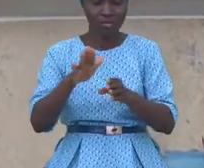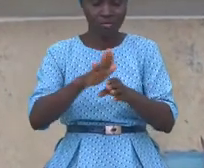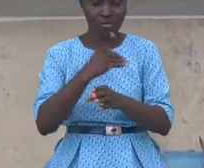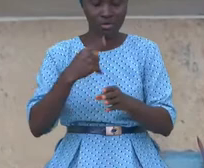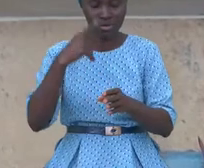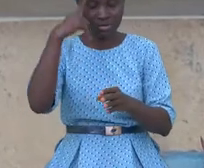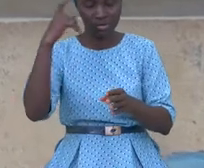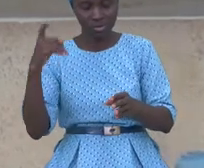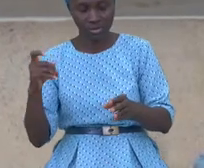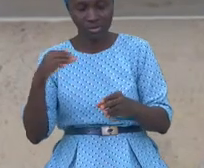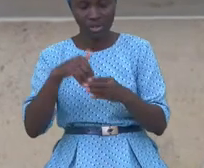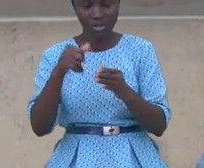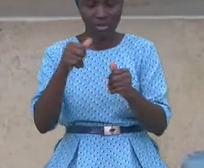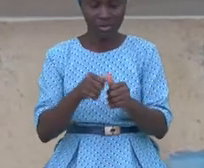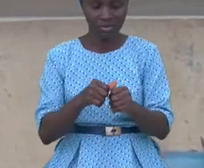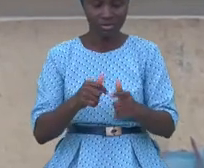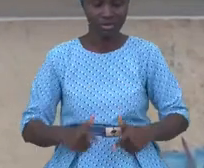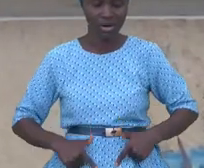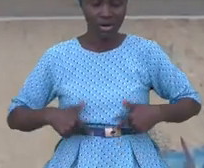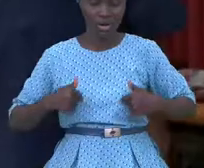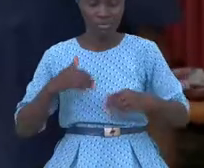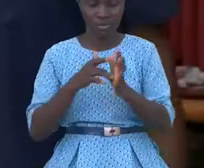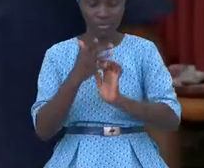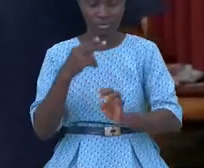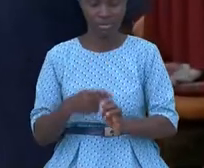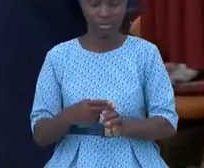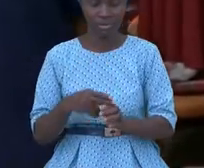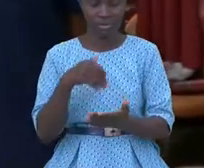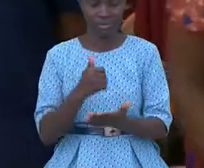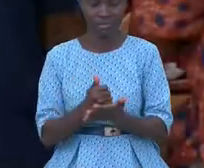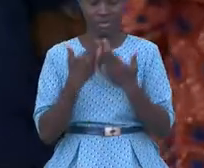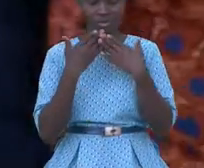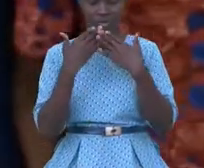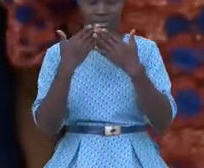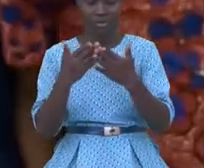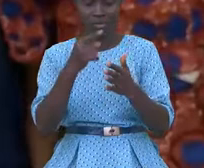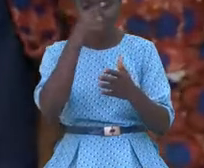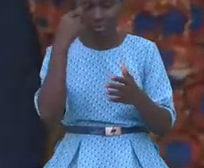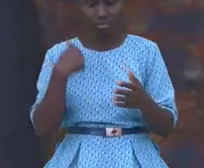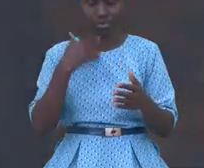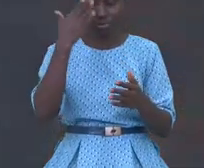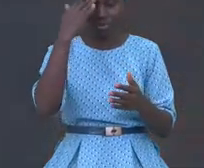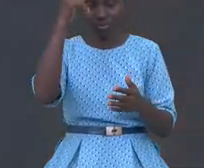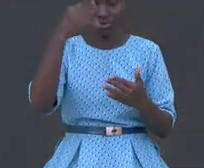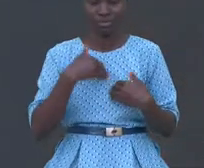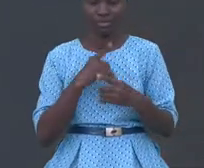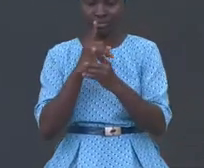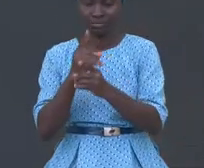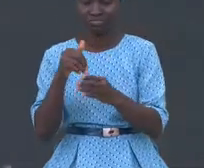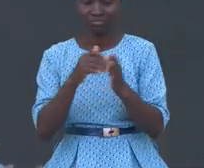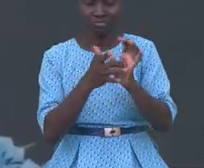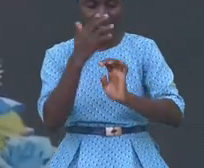dream in every life in Jesus' name. Thank you because we know you have answered. In